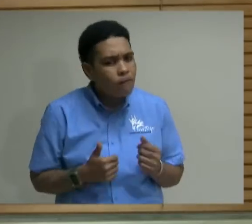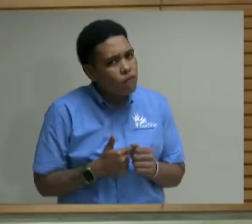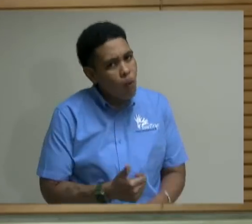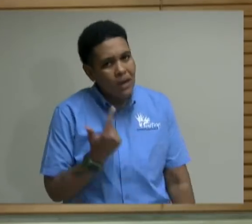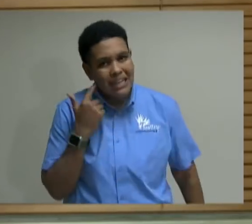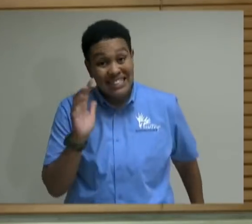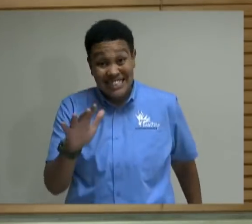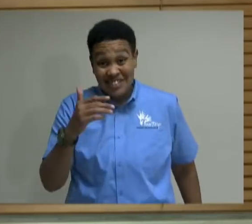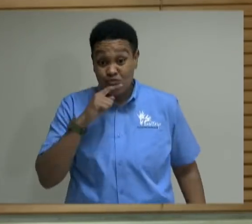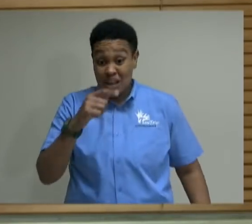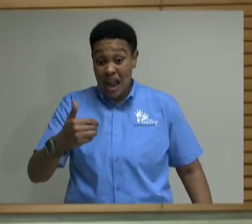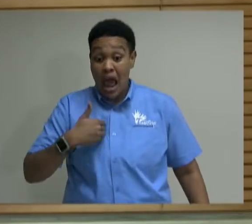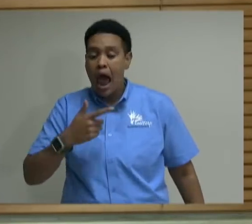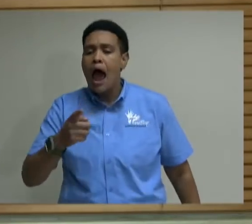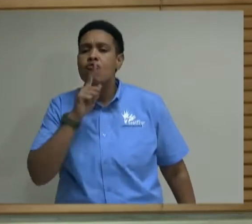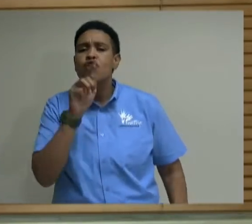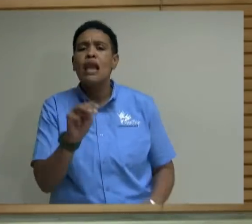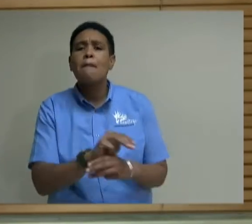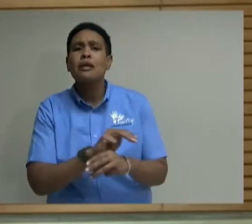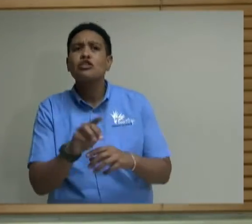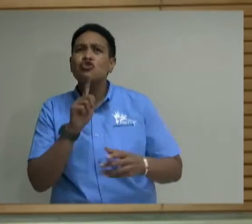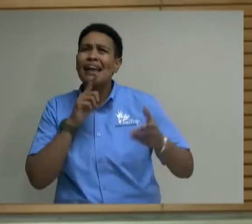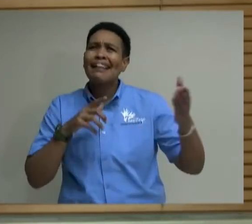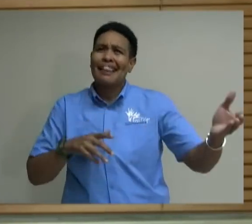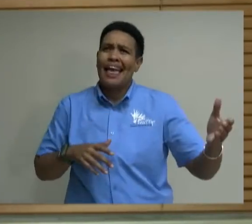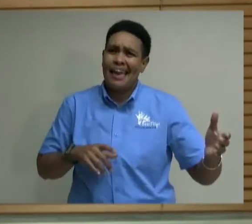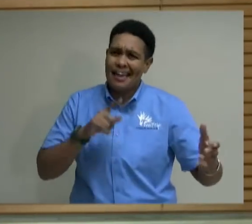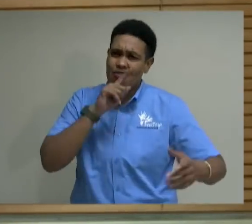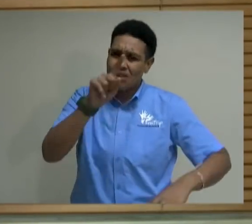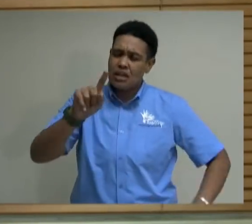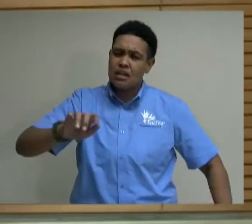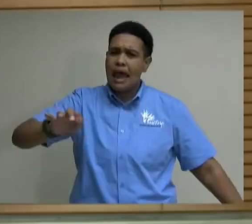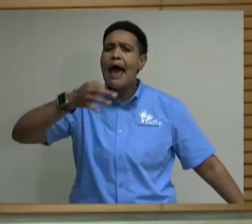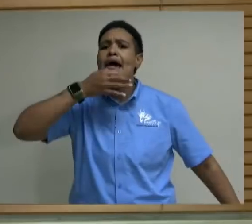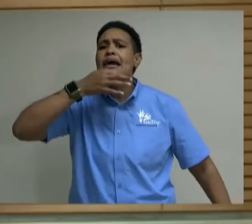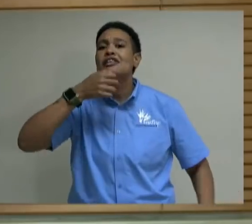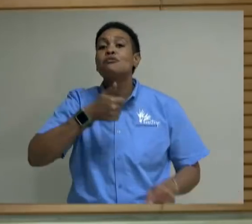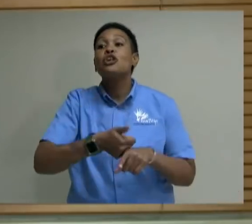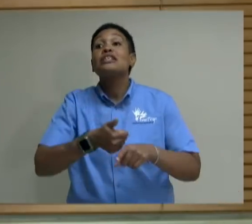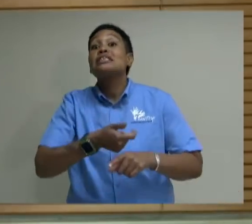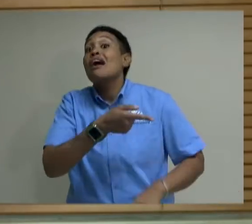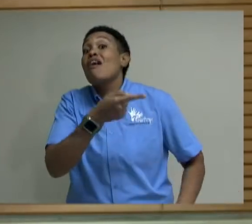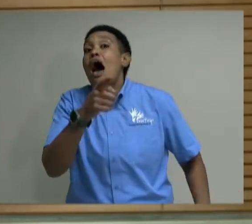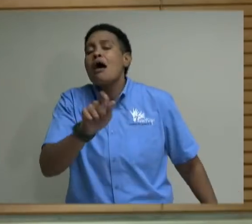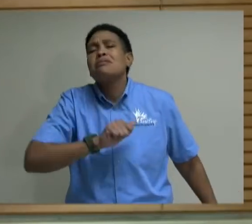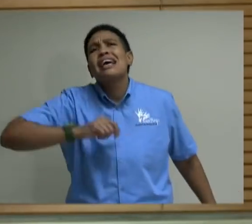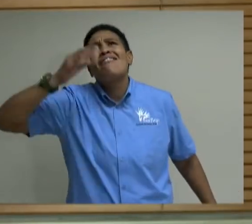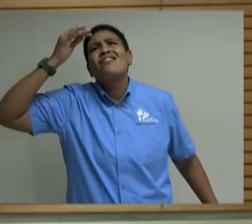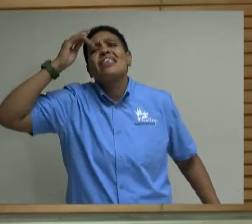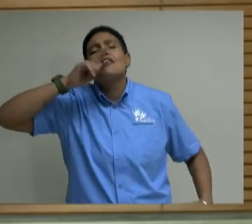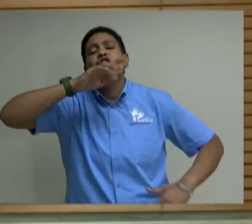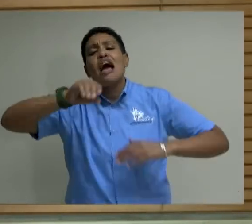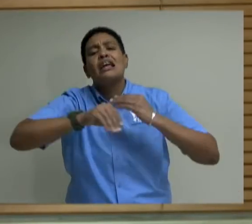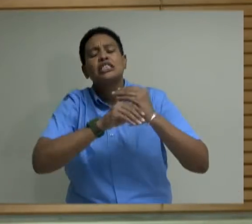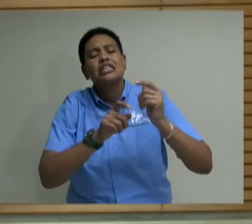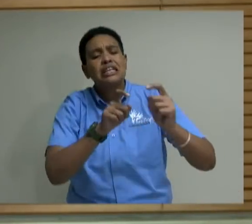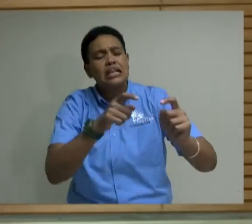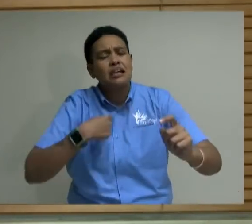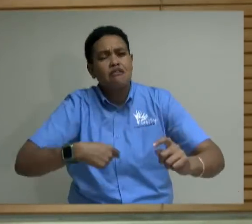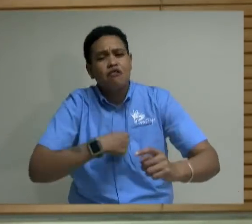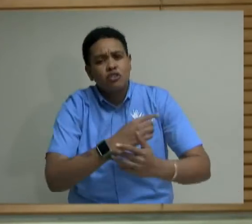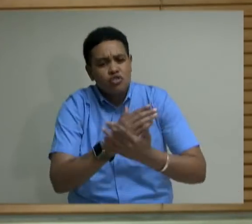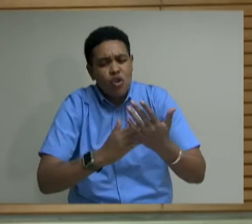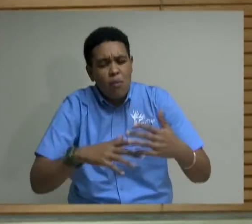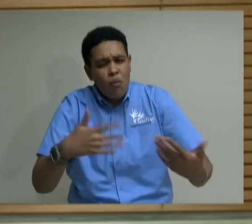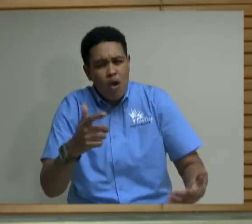having the ministry there as being the expert, call it that, I think that also give us